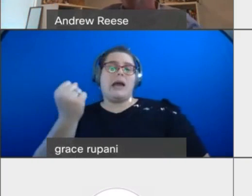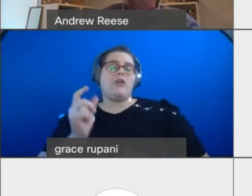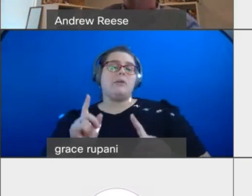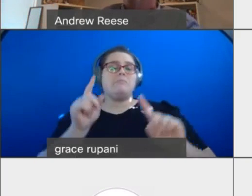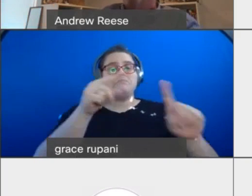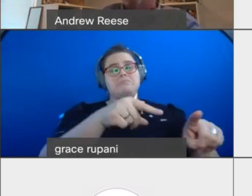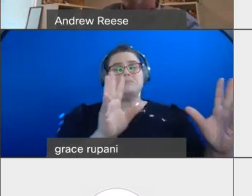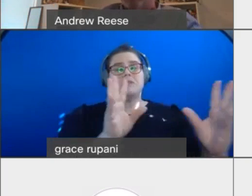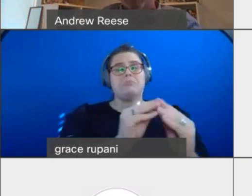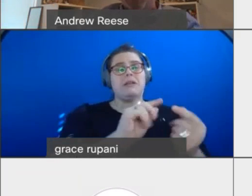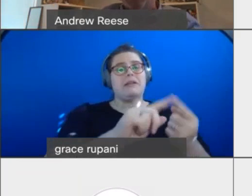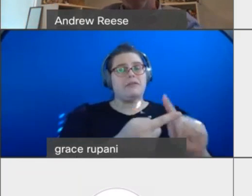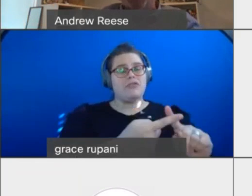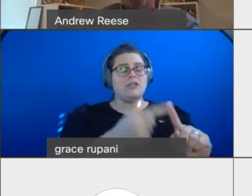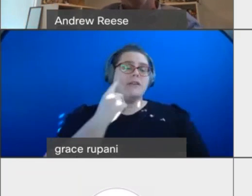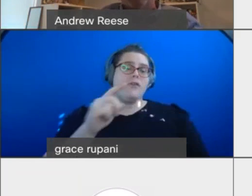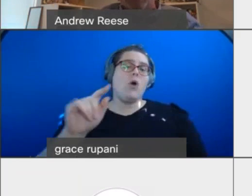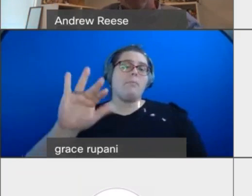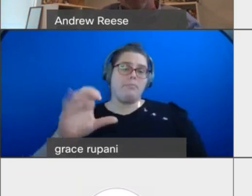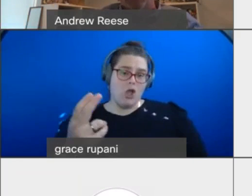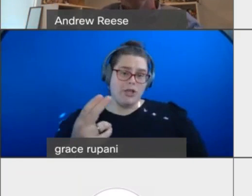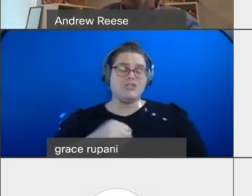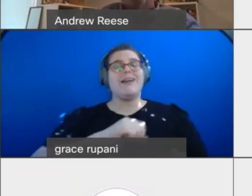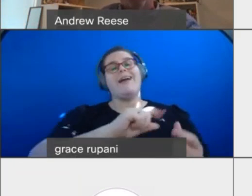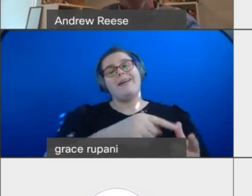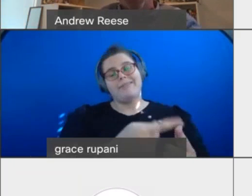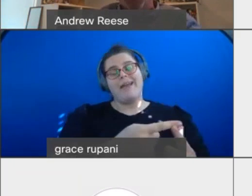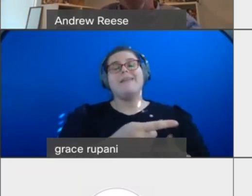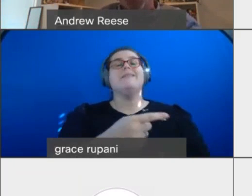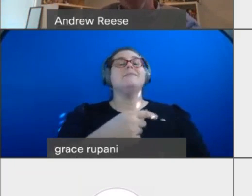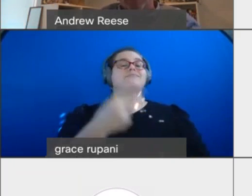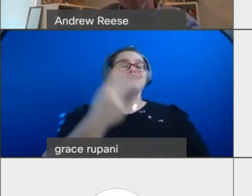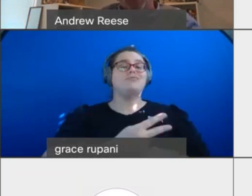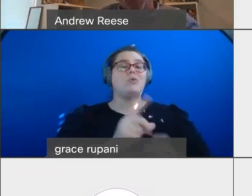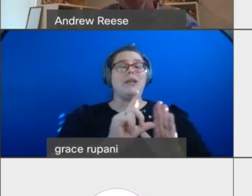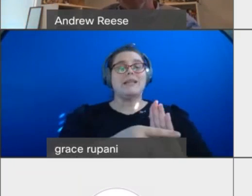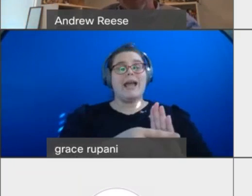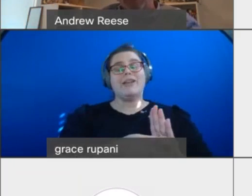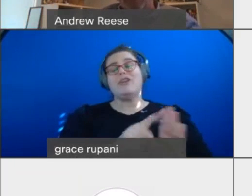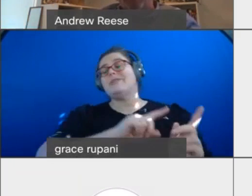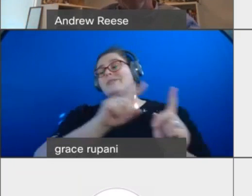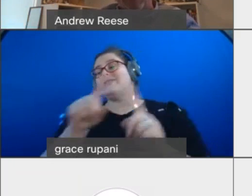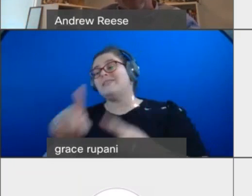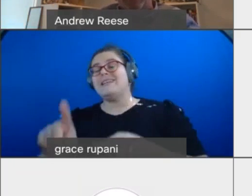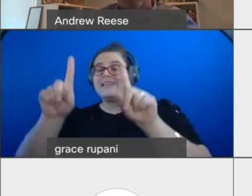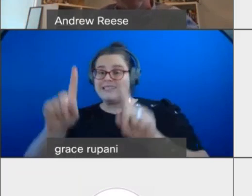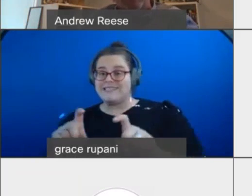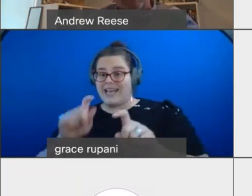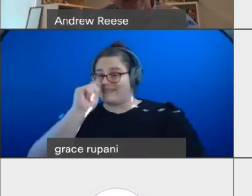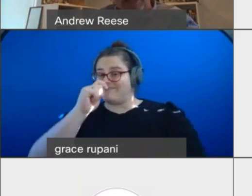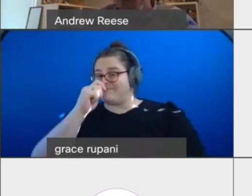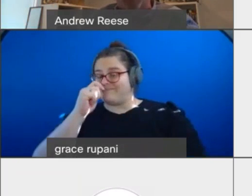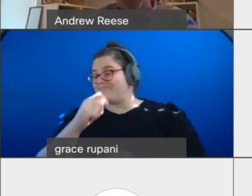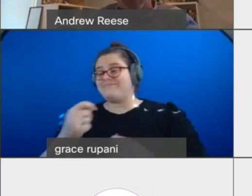friends, and then on Monday goes and gets tested, reports to her family, her whole extended family, I got tested and